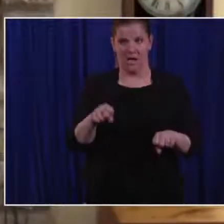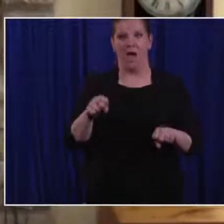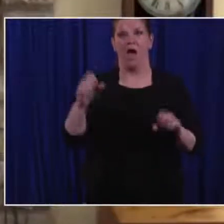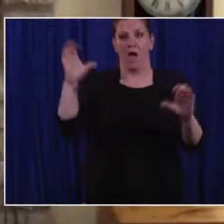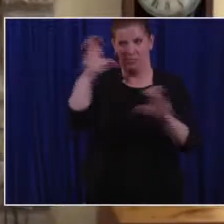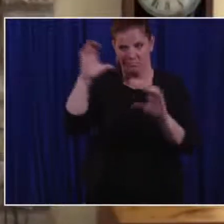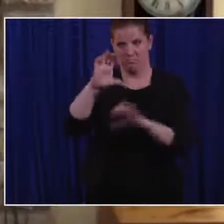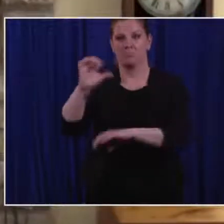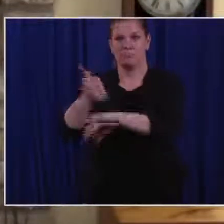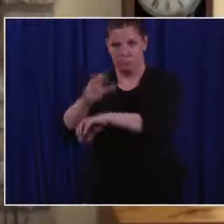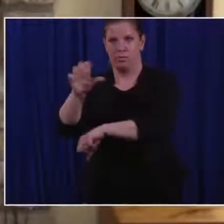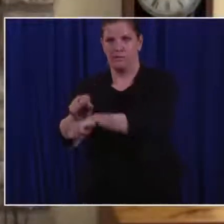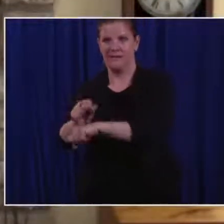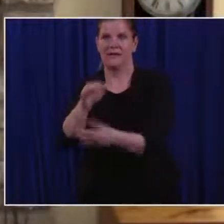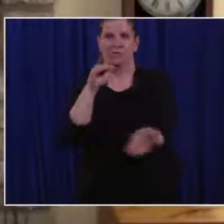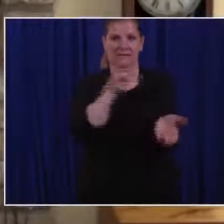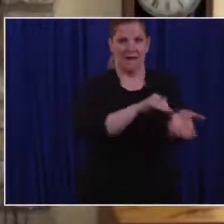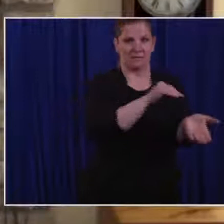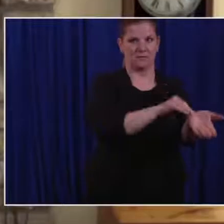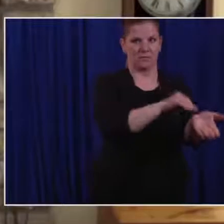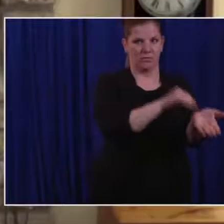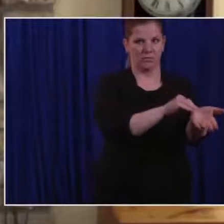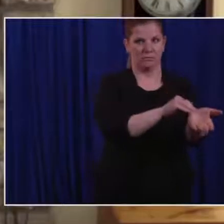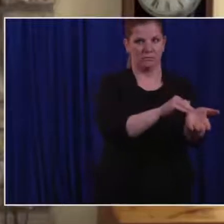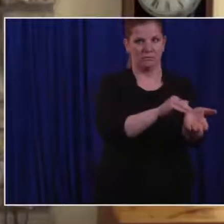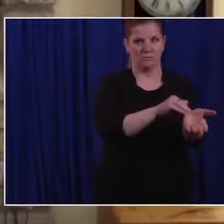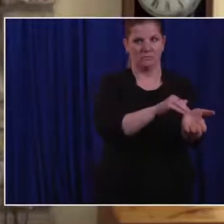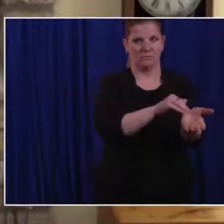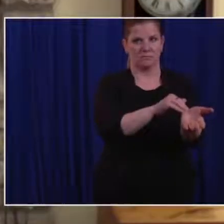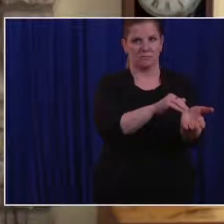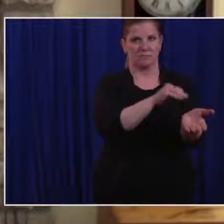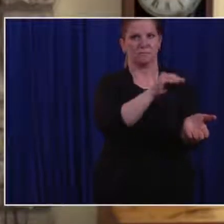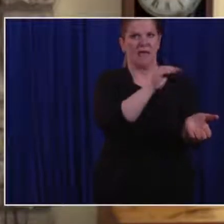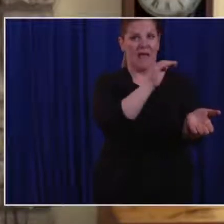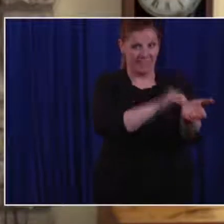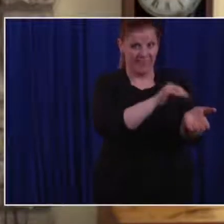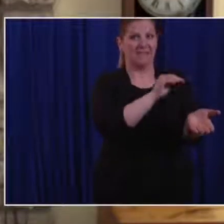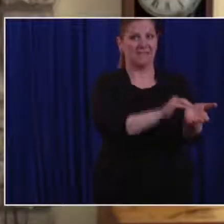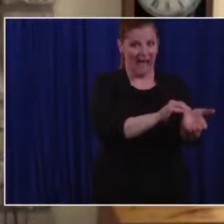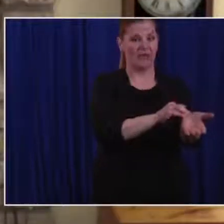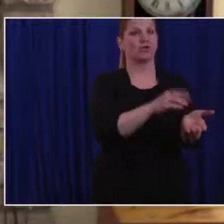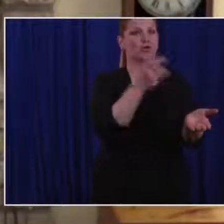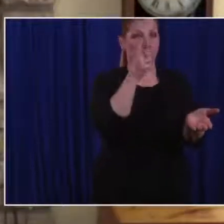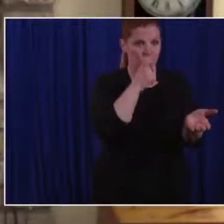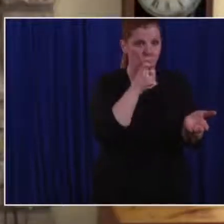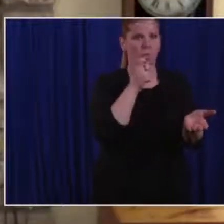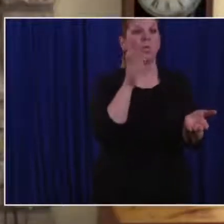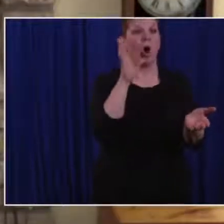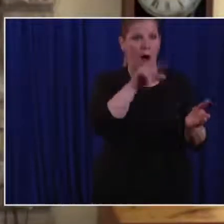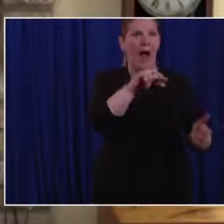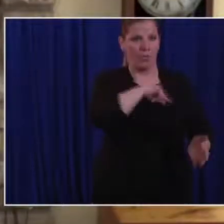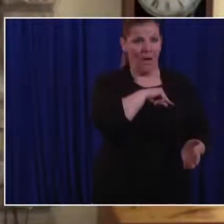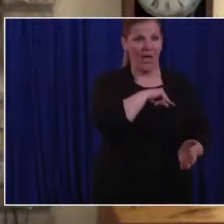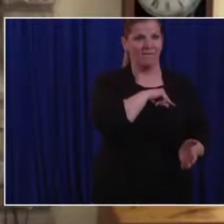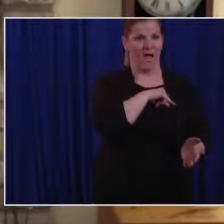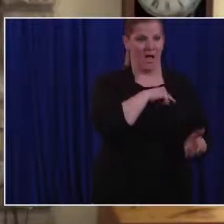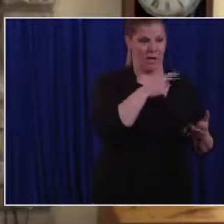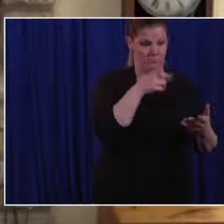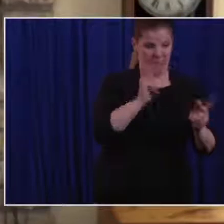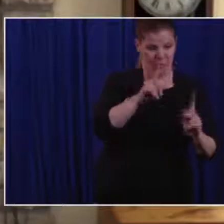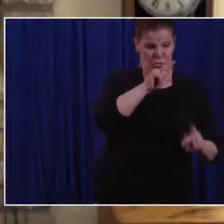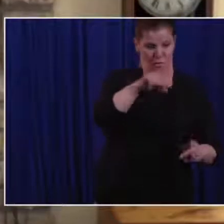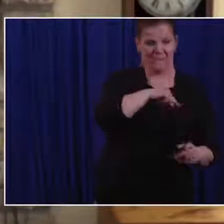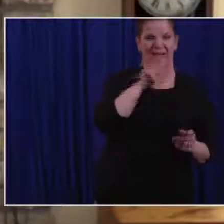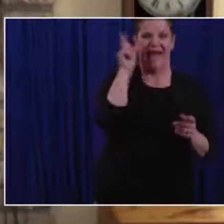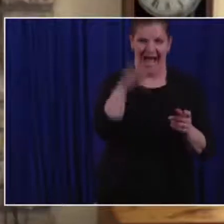scheduling system through this tool. Eric, let's go look at our data slide today.